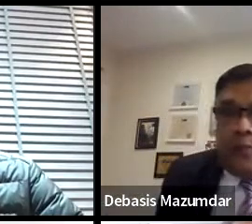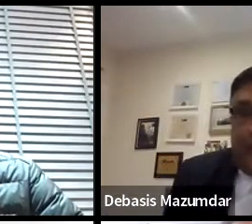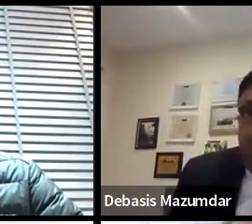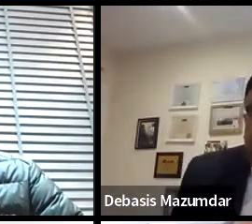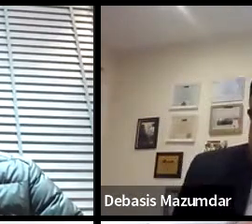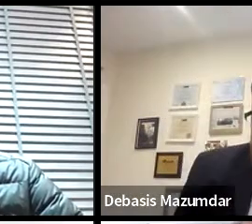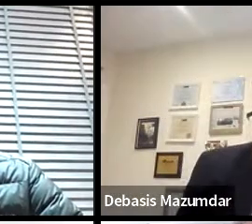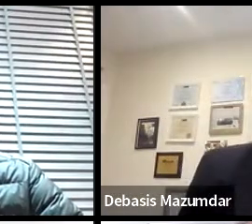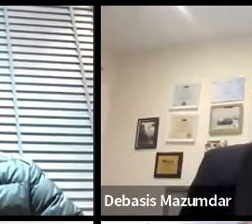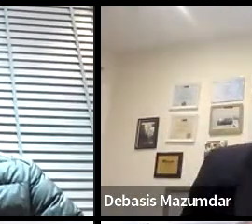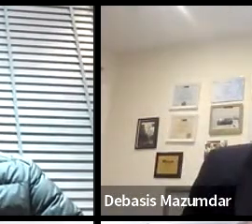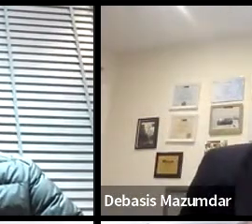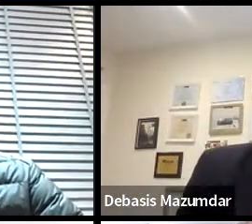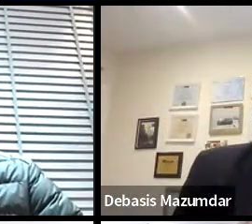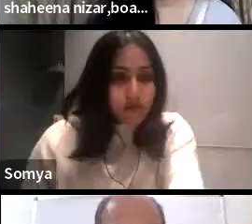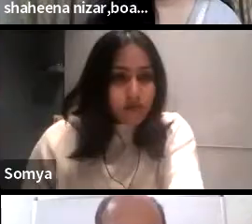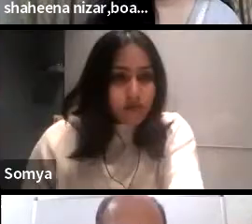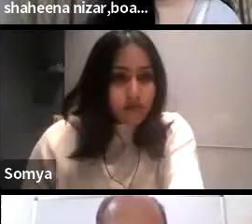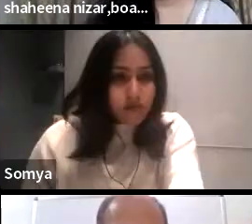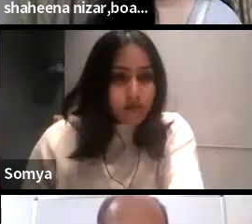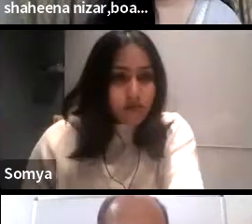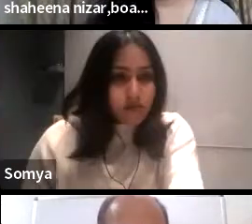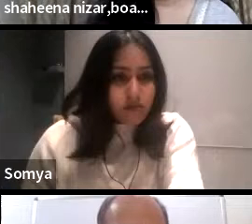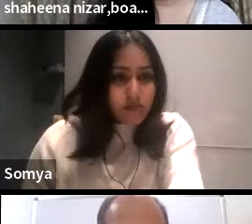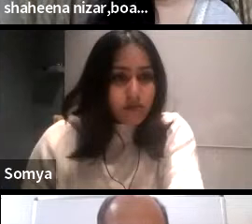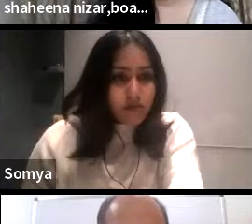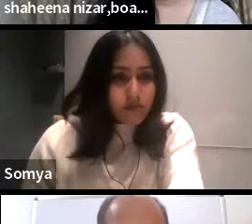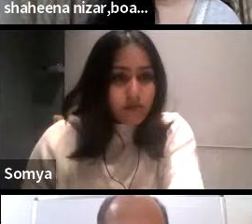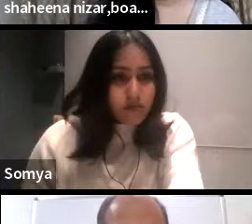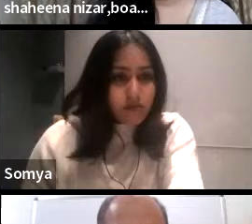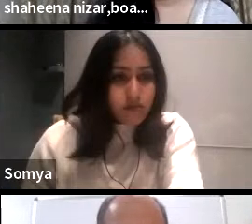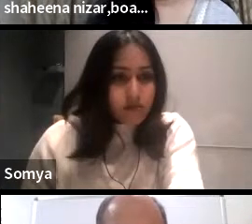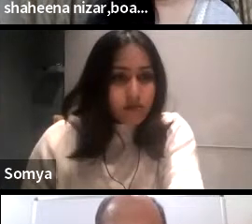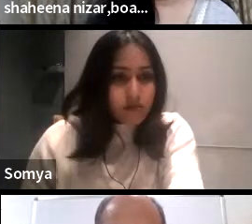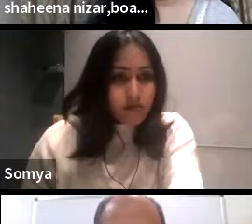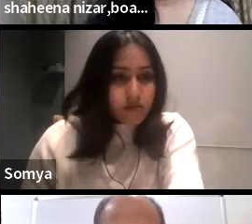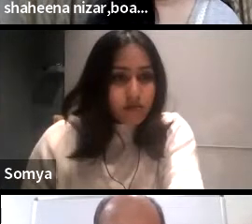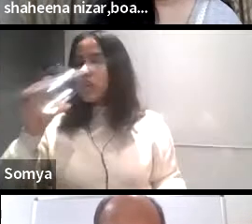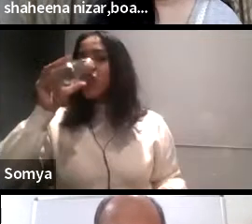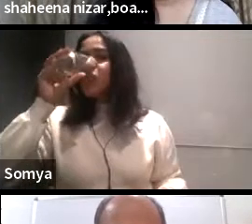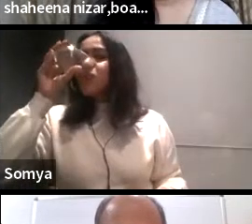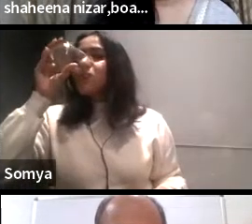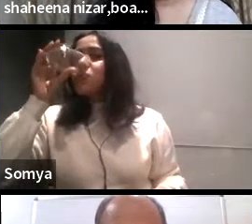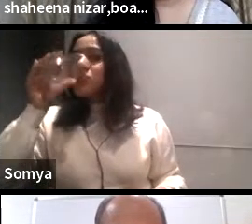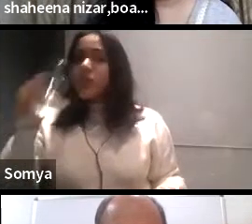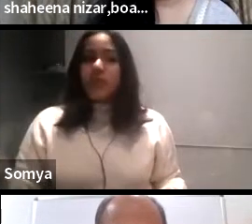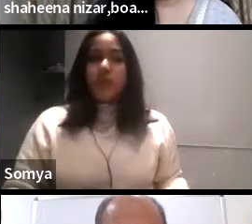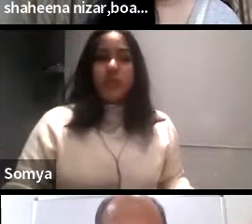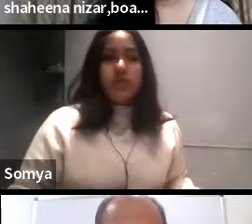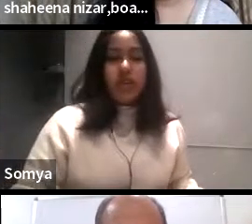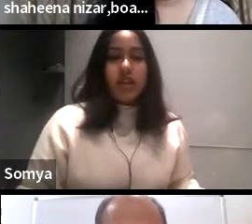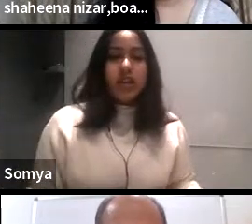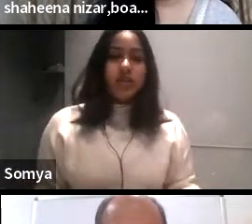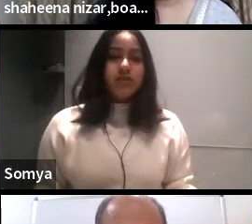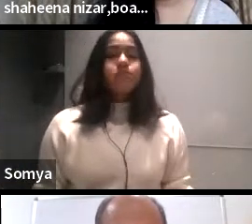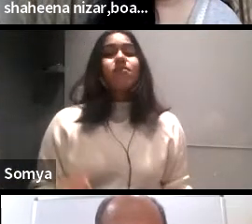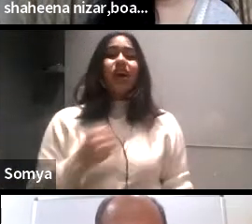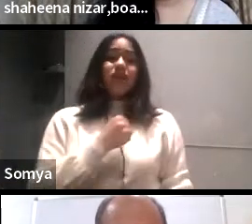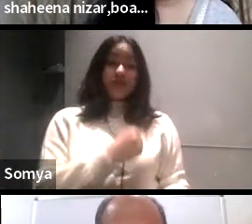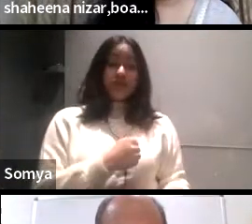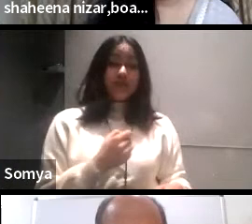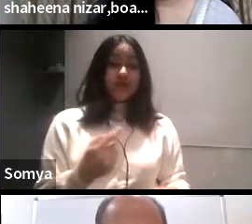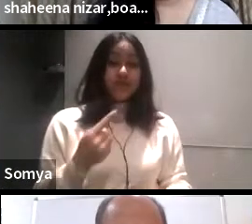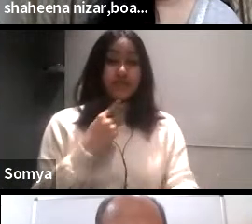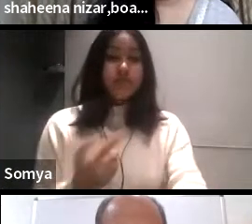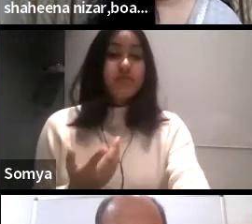Okay, sorry. So Revati ji, because it's written Shakuntala there. Okay. Sorry. Oh, so sorry. I